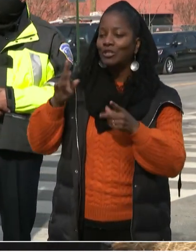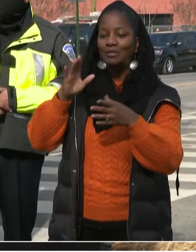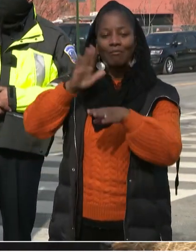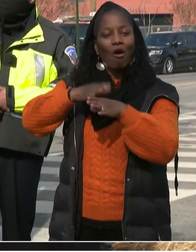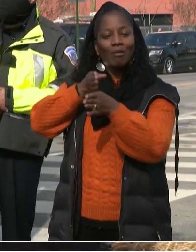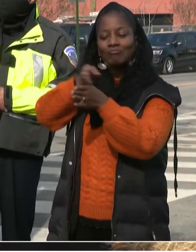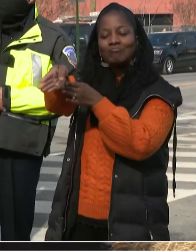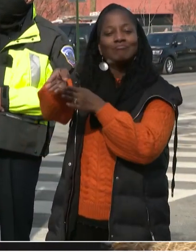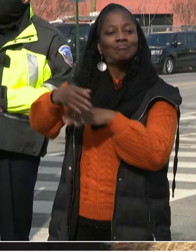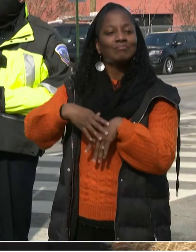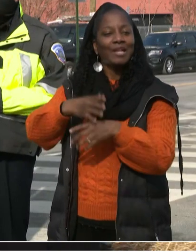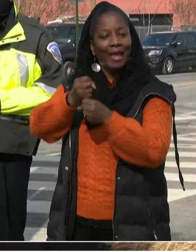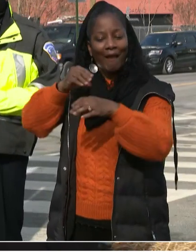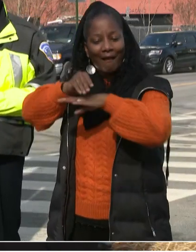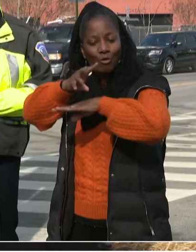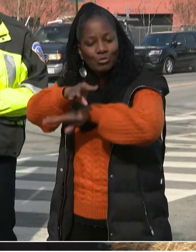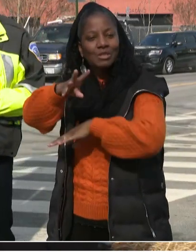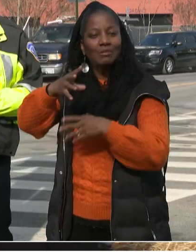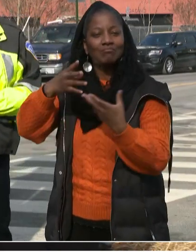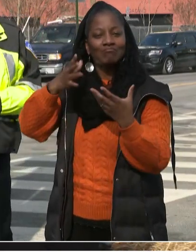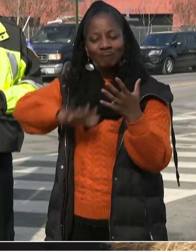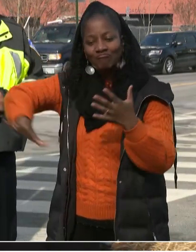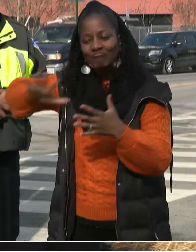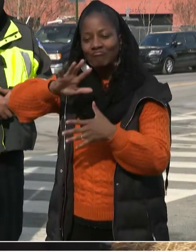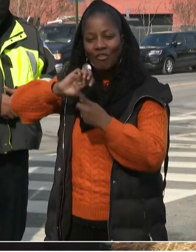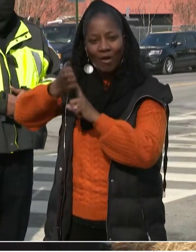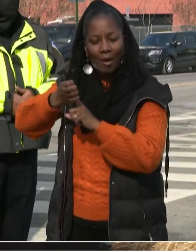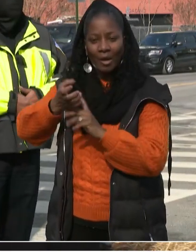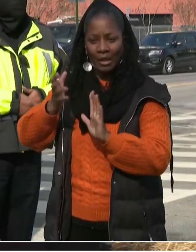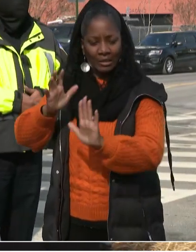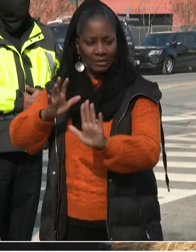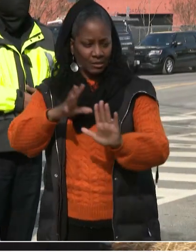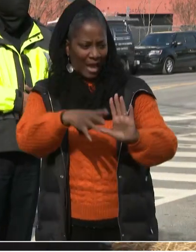counseling, and to be out in an environment where they might kill